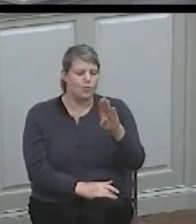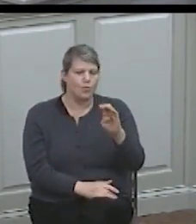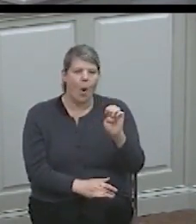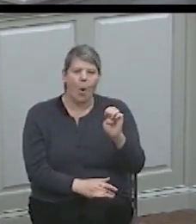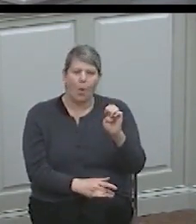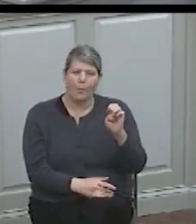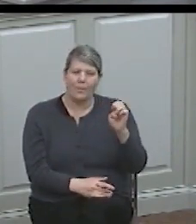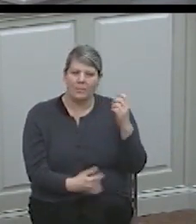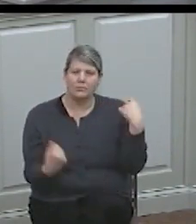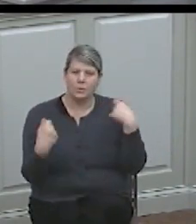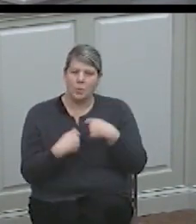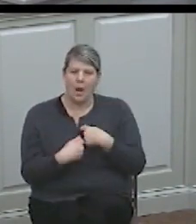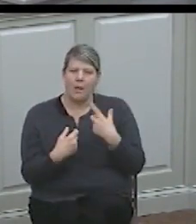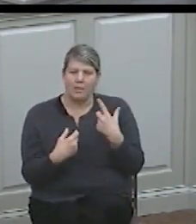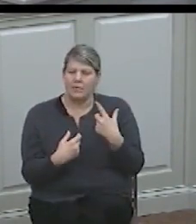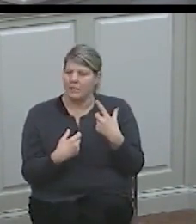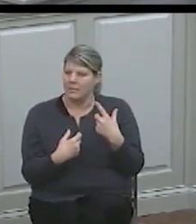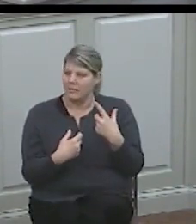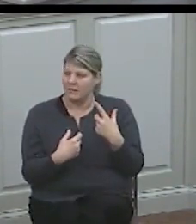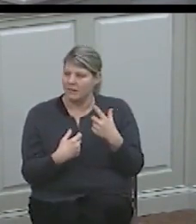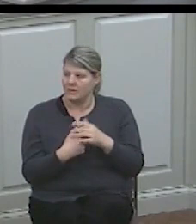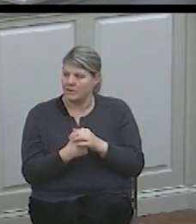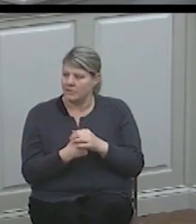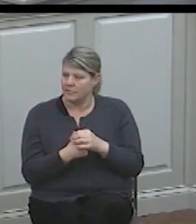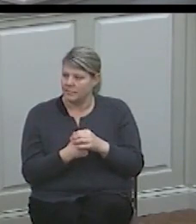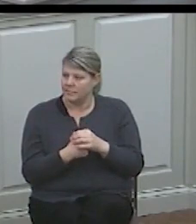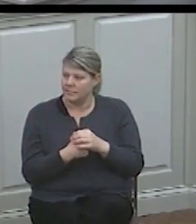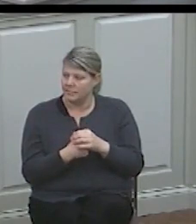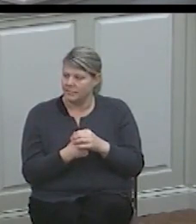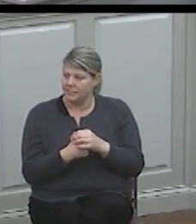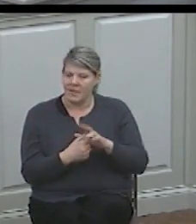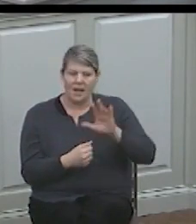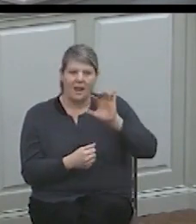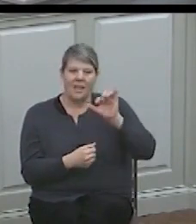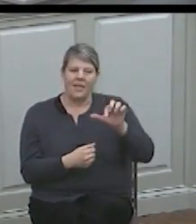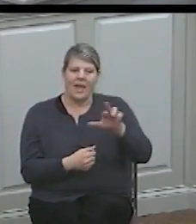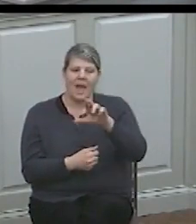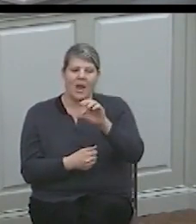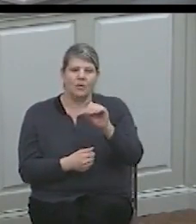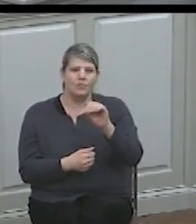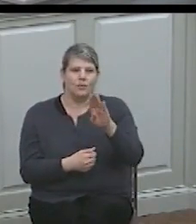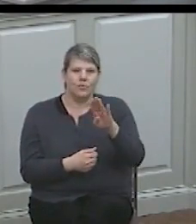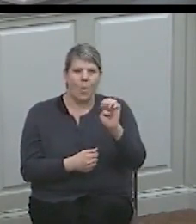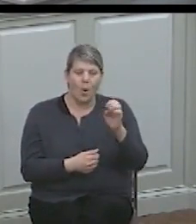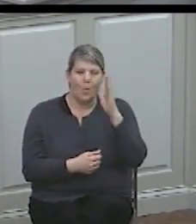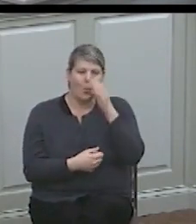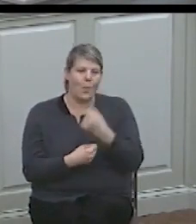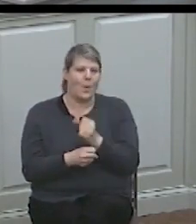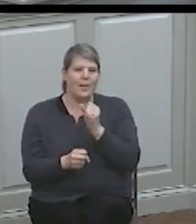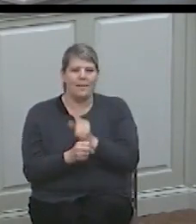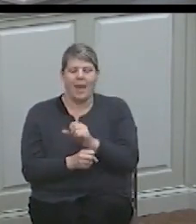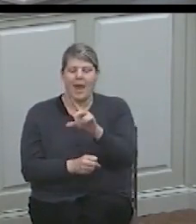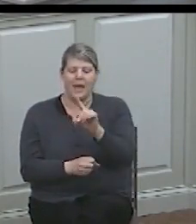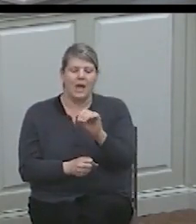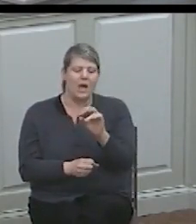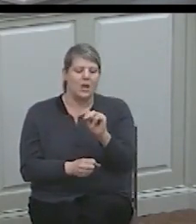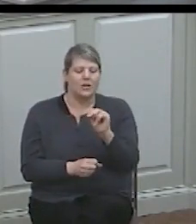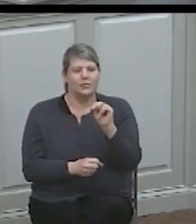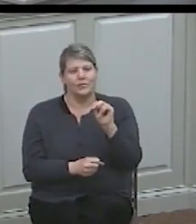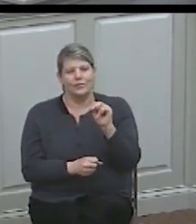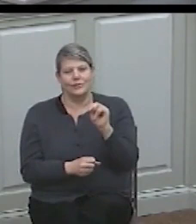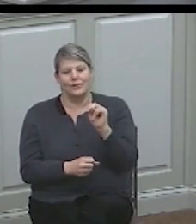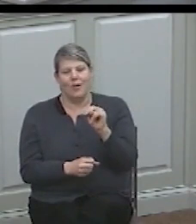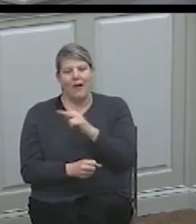I mean, but you know how she controls the meetings. It's a robe that would make Don King envious. I'm going to tell you, it's this great, big, huge